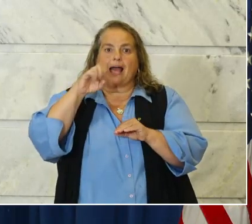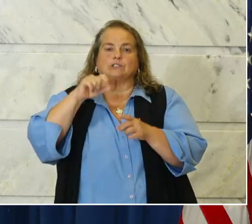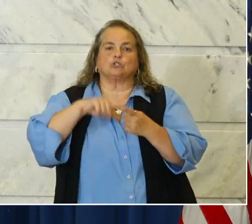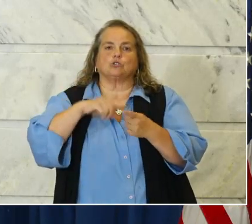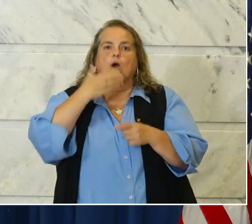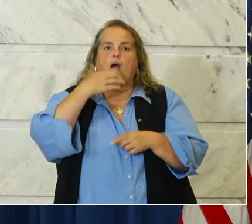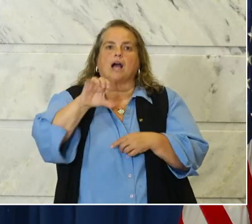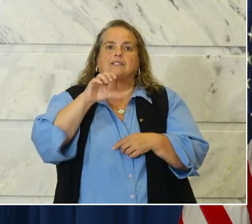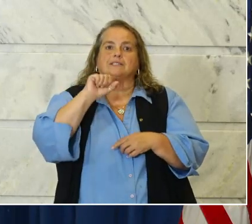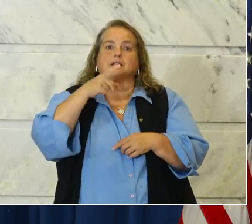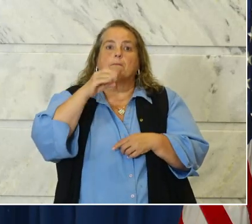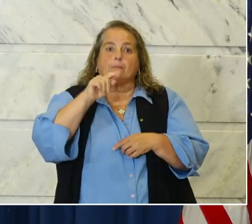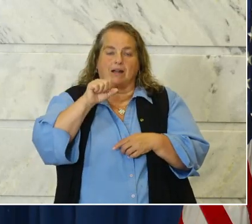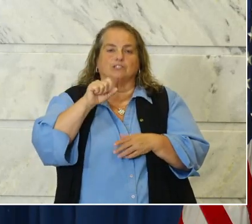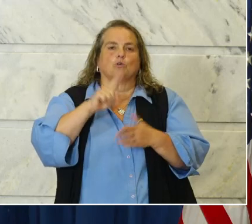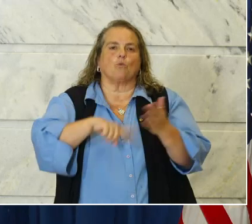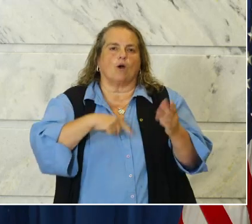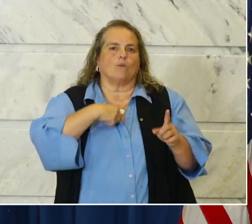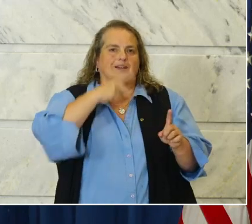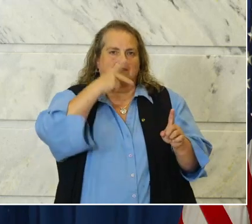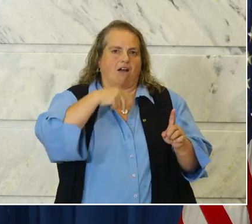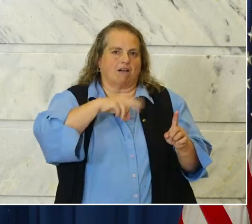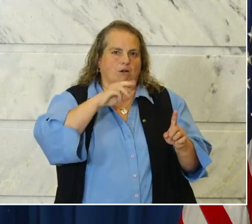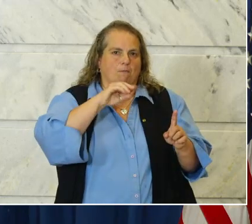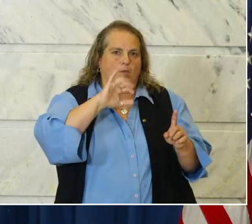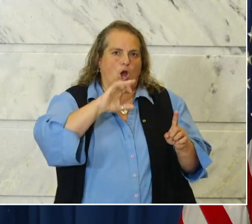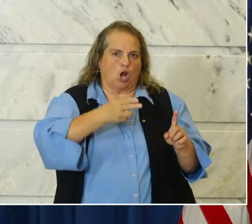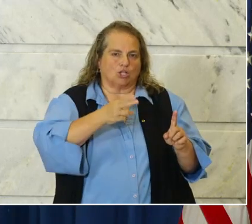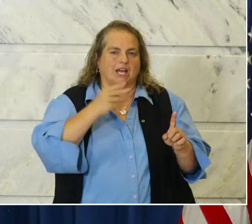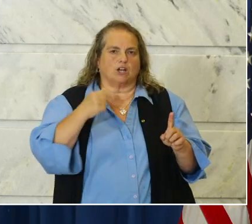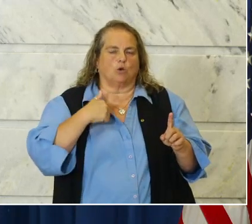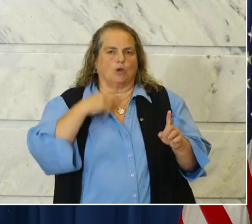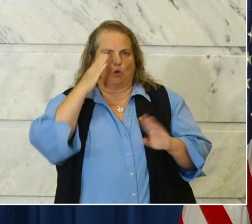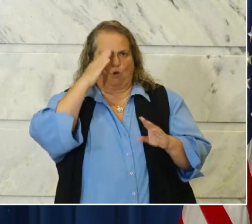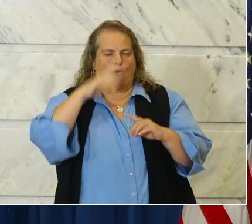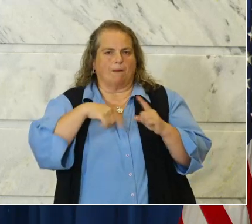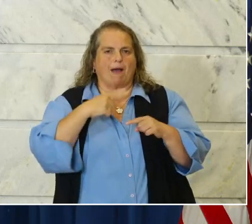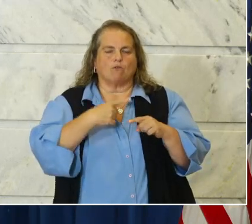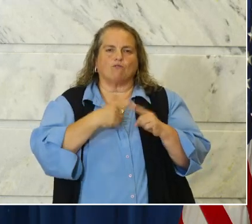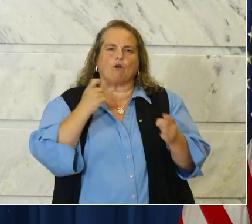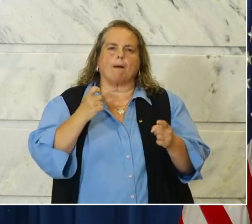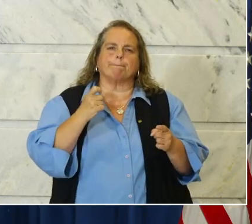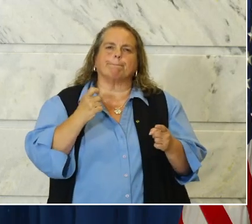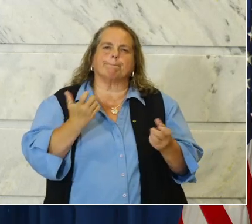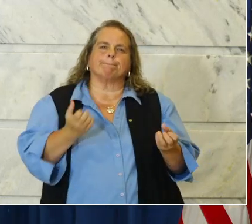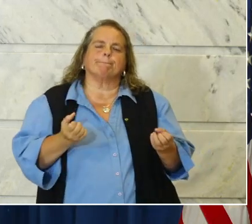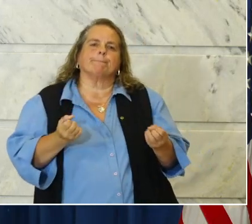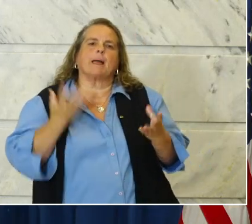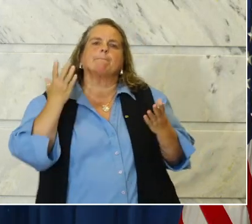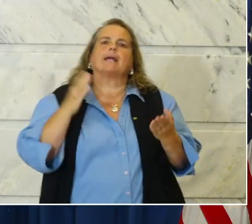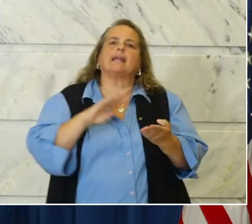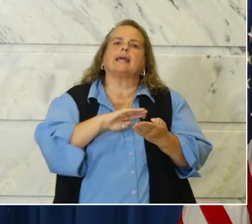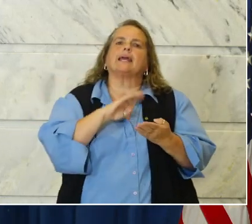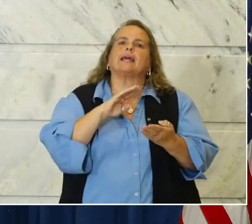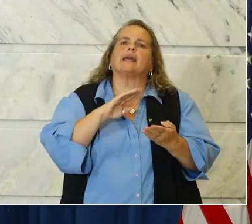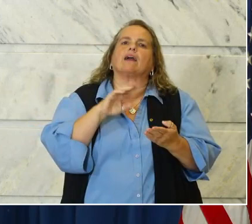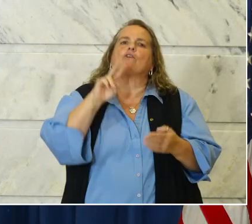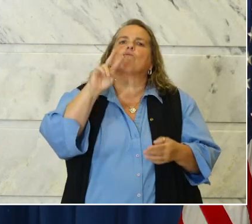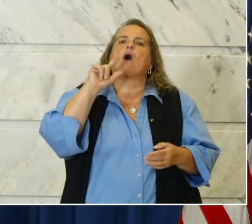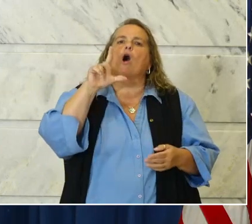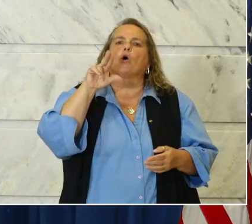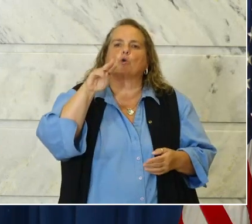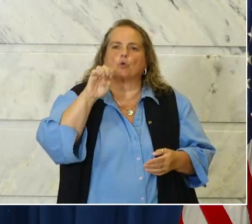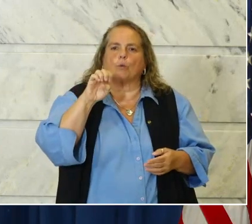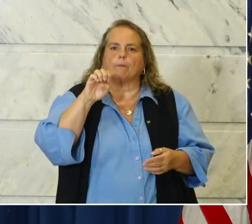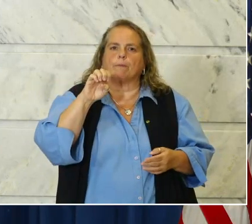something that we saw in March. It's something that we worried about from a volume standpoint occurring, but we haven't